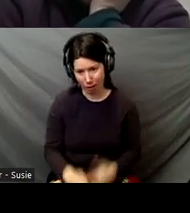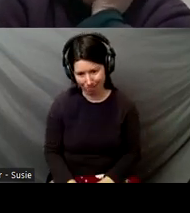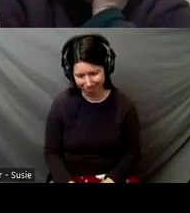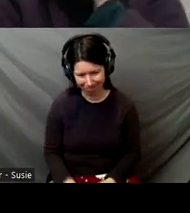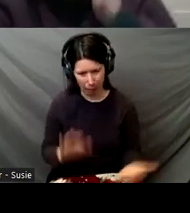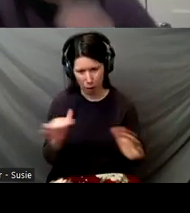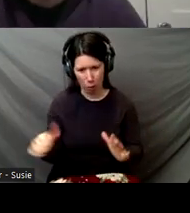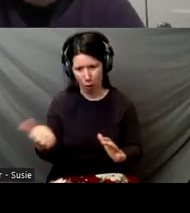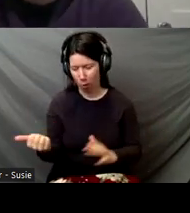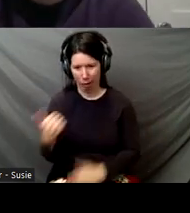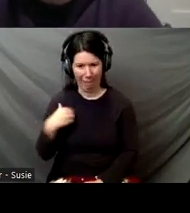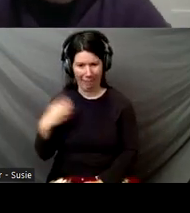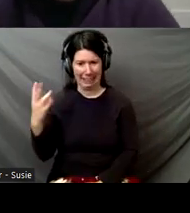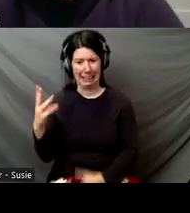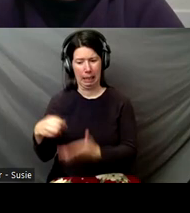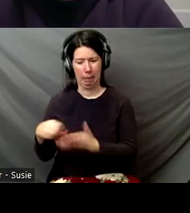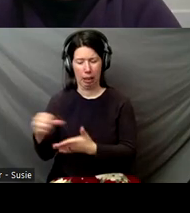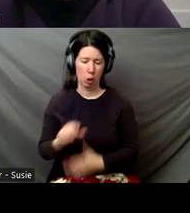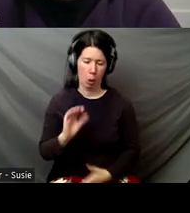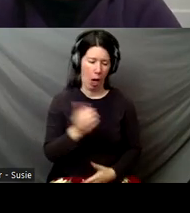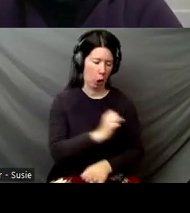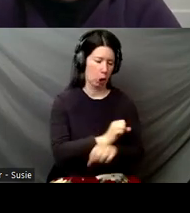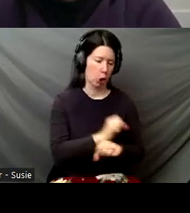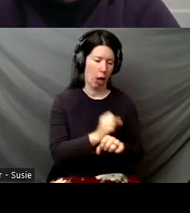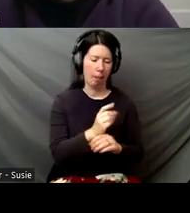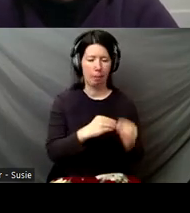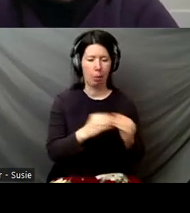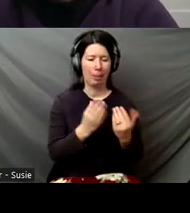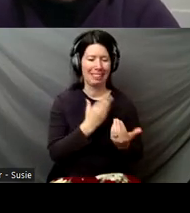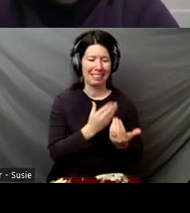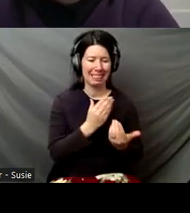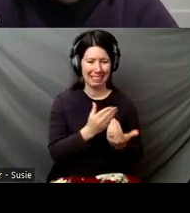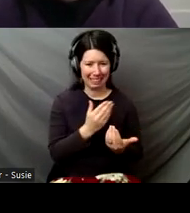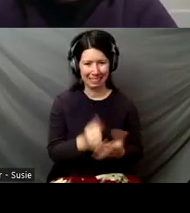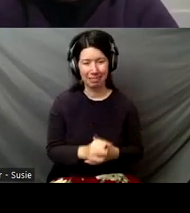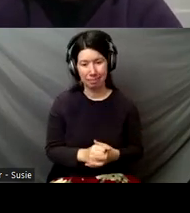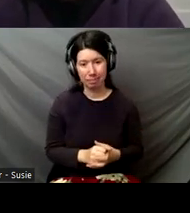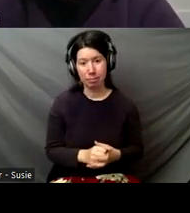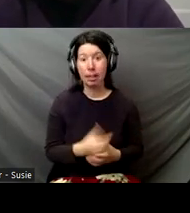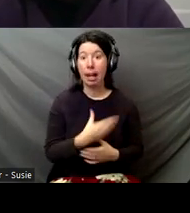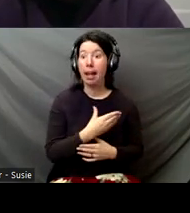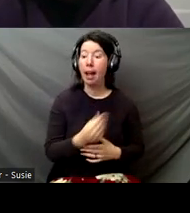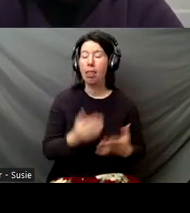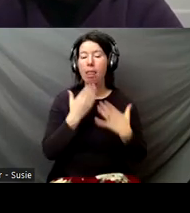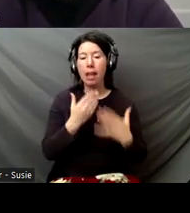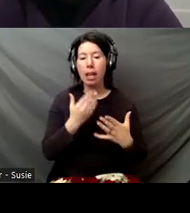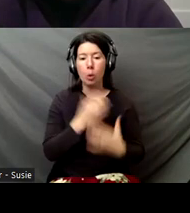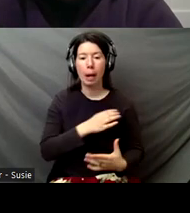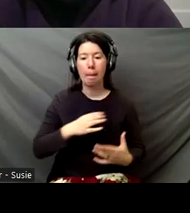subcommittees, 16. Right, yeah. So our job is a little bit easier. And a huge thanks to Commissioner